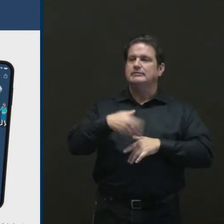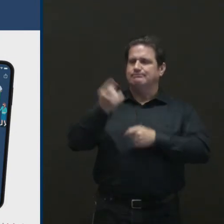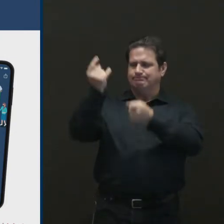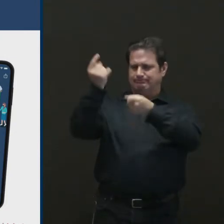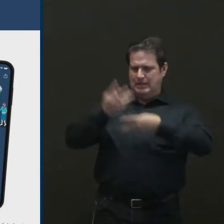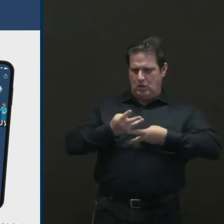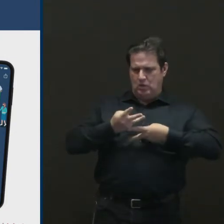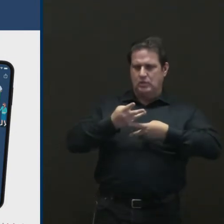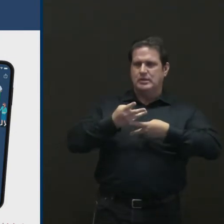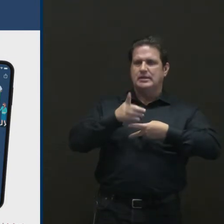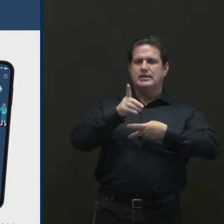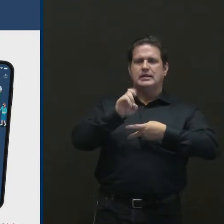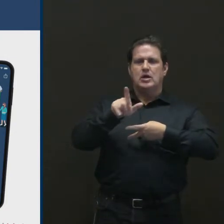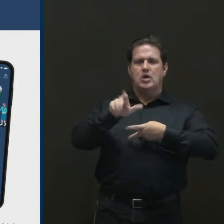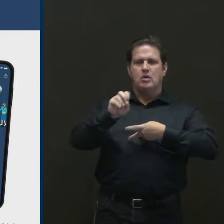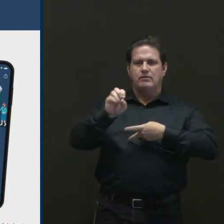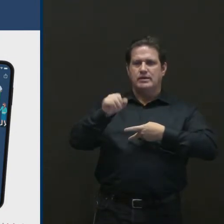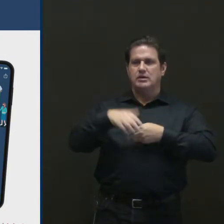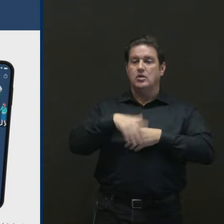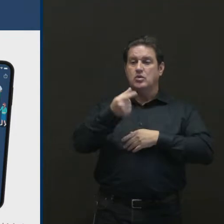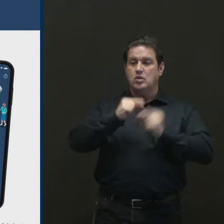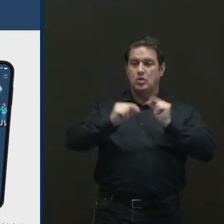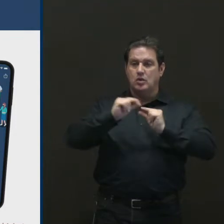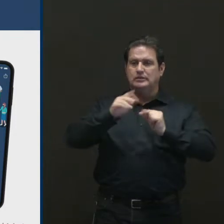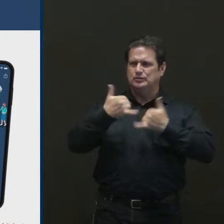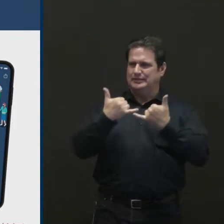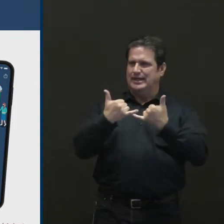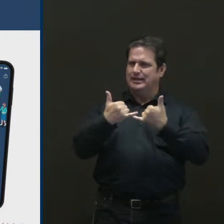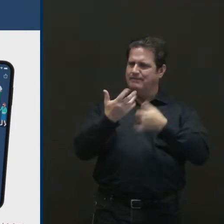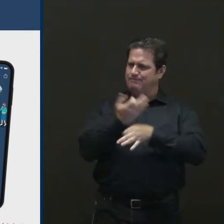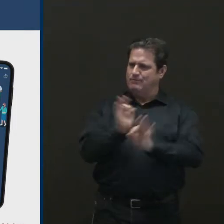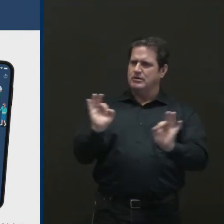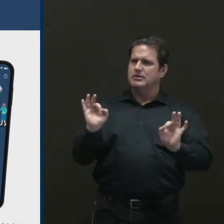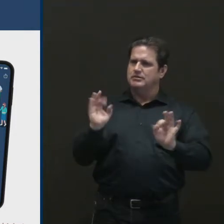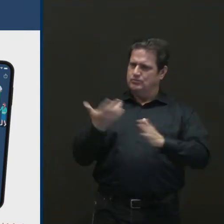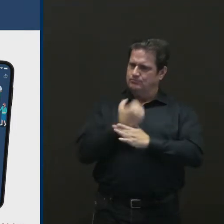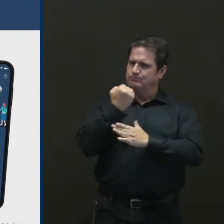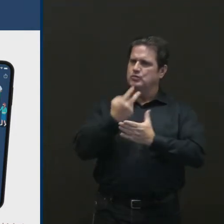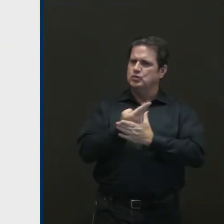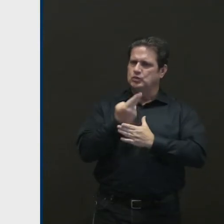Alert DE from the app or Google Play Store today, and we want you to use it.